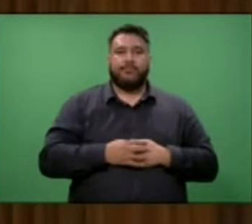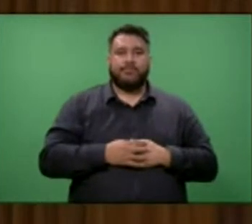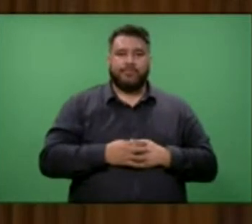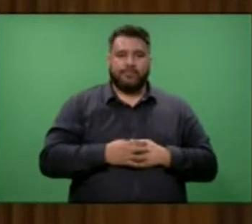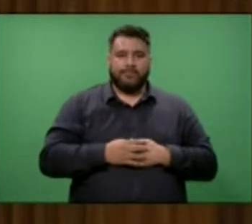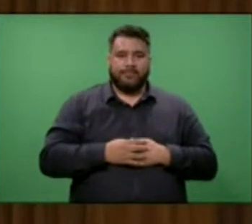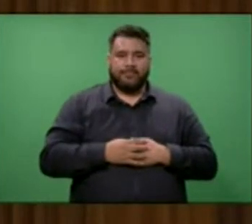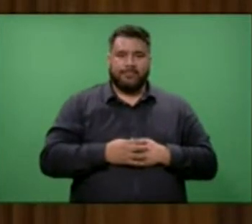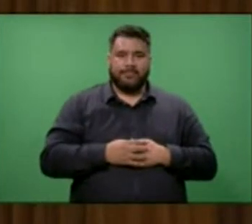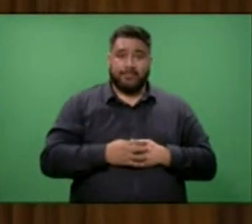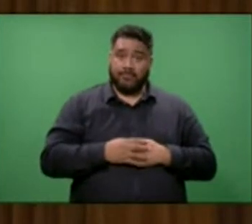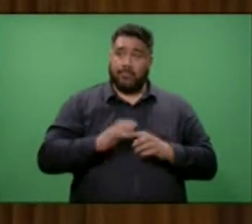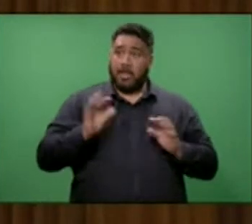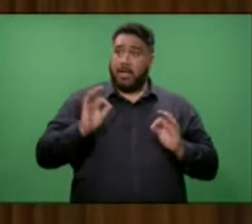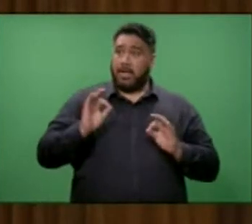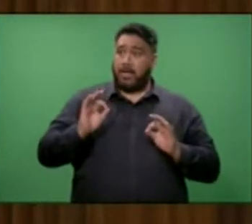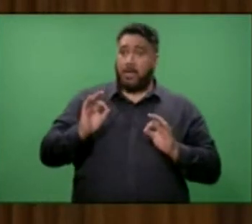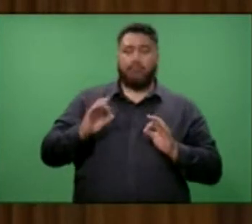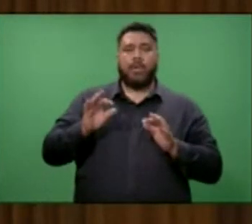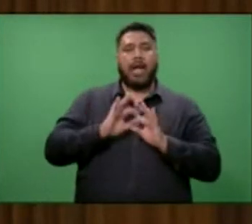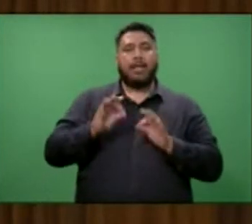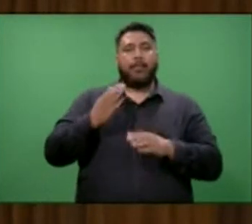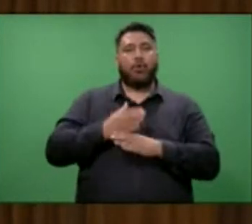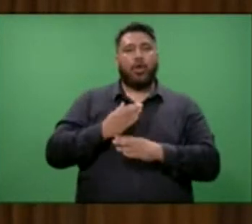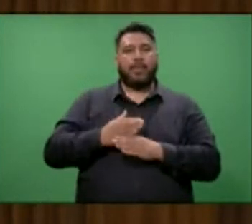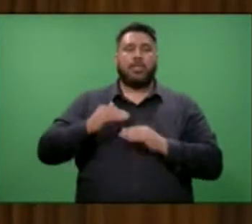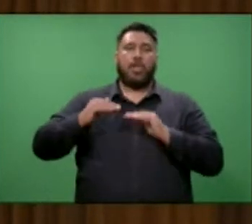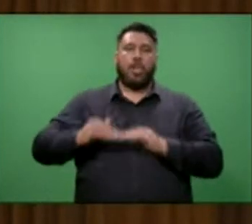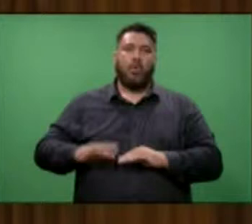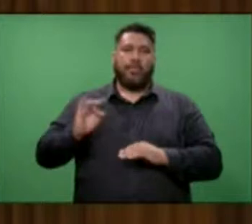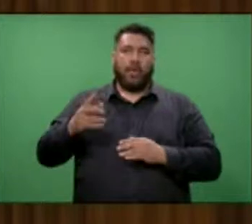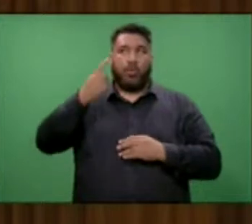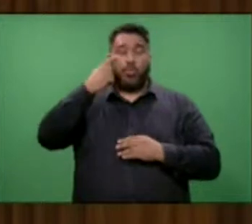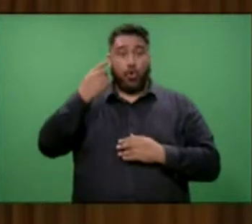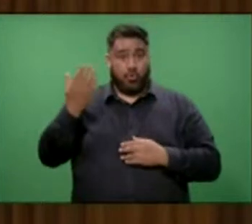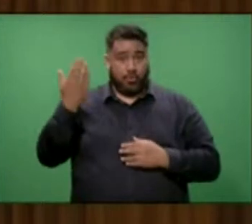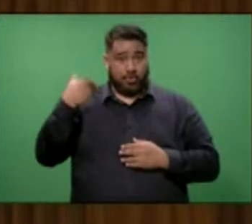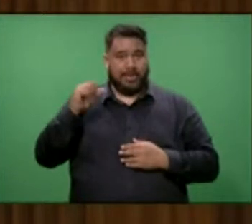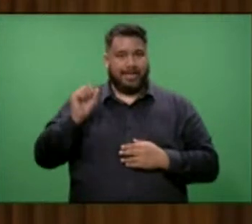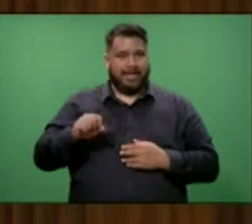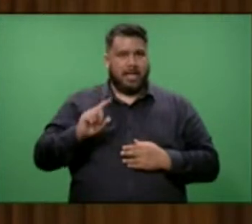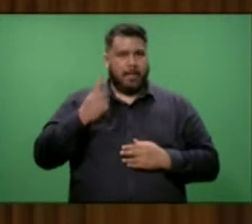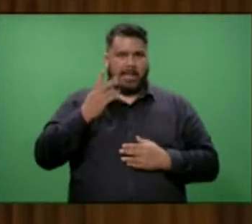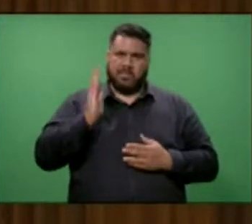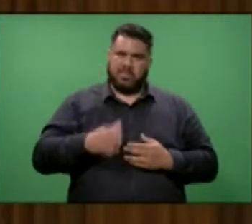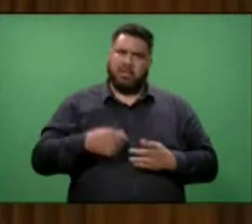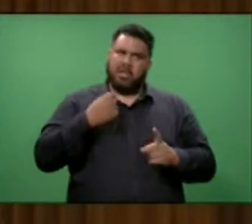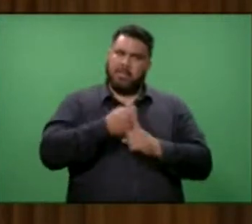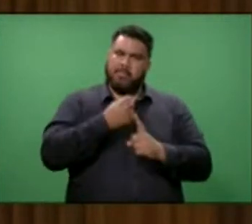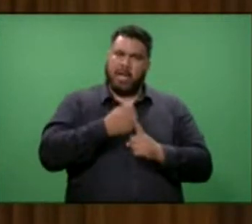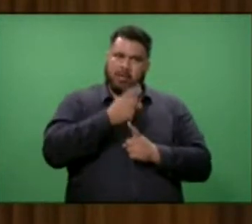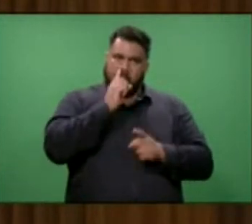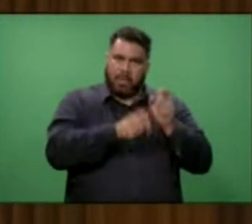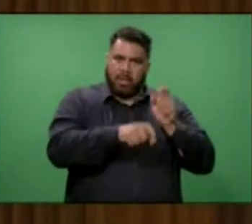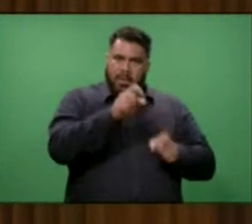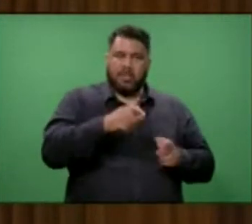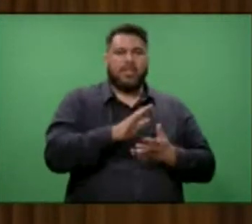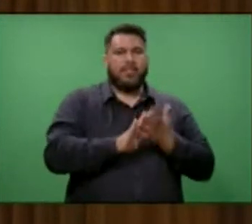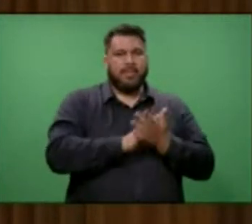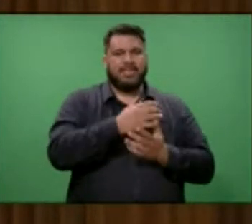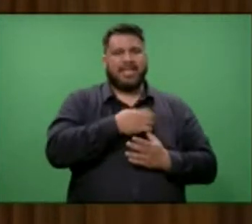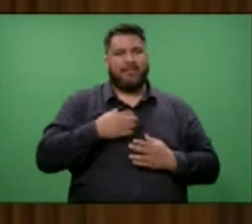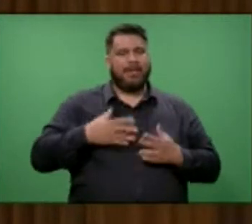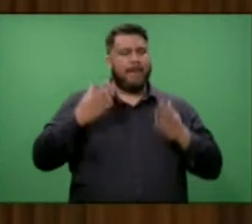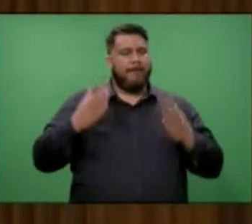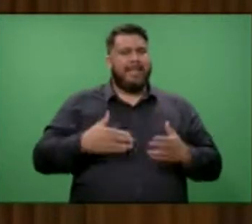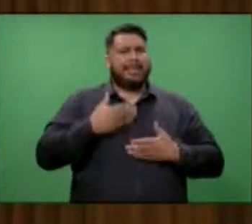While unemployment is lower than expected, the economic fallout has had an impact. The government will remain focused on